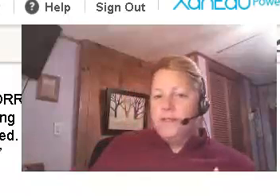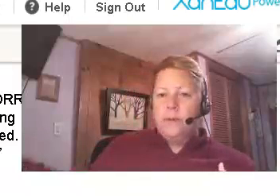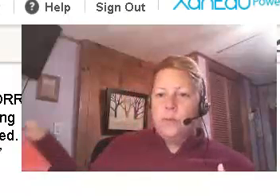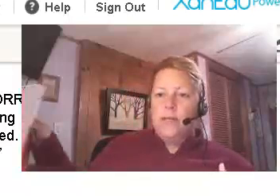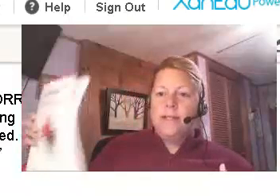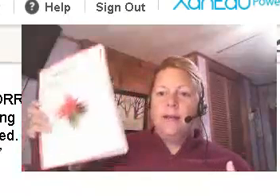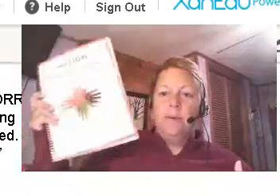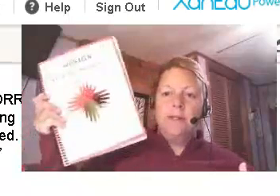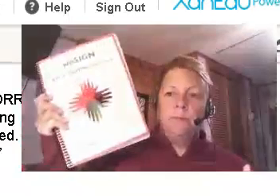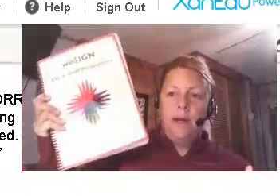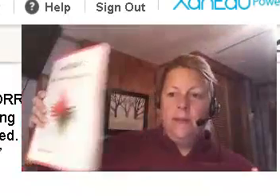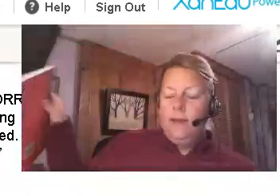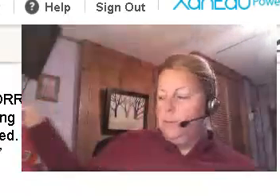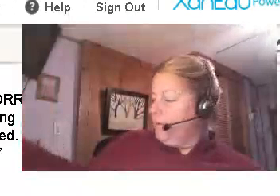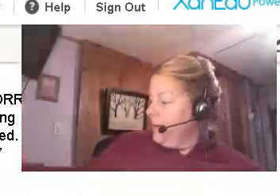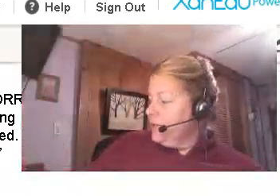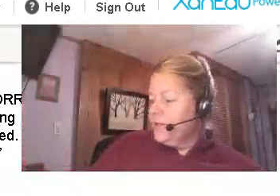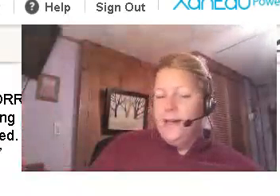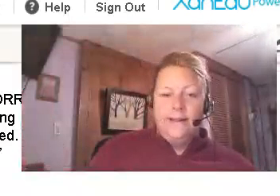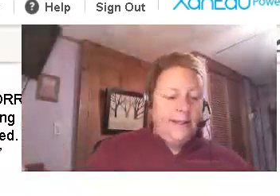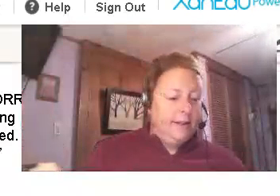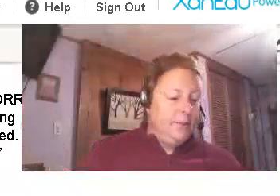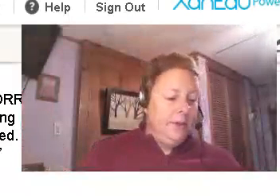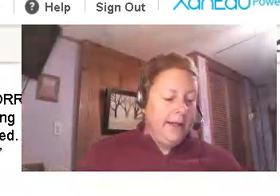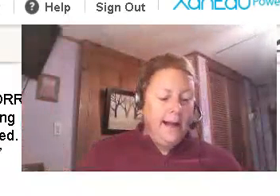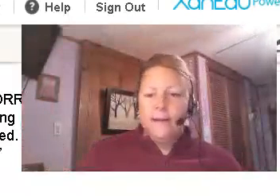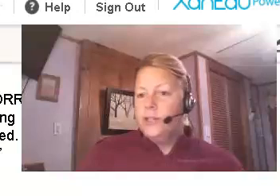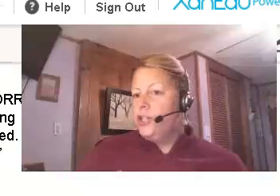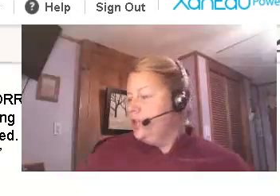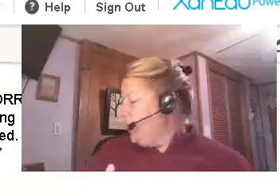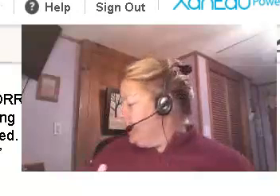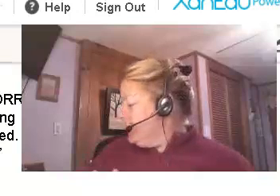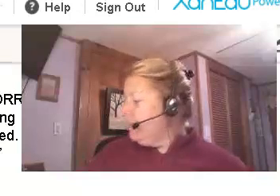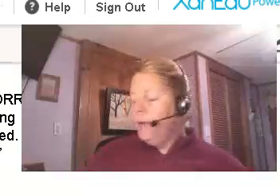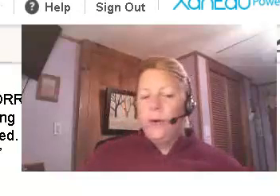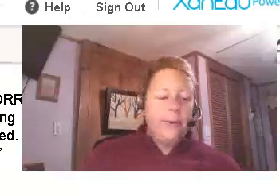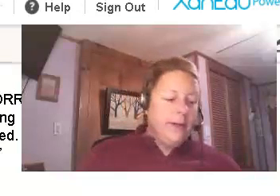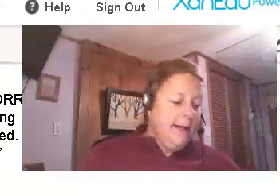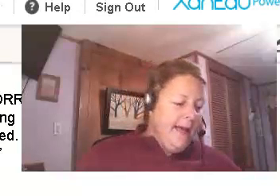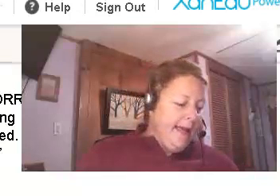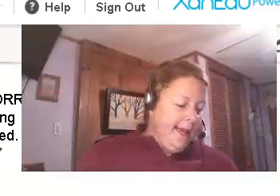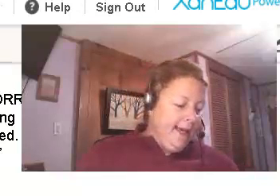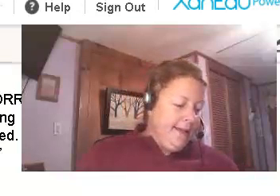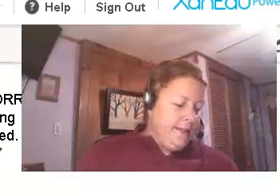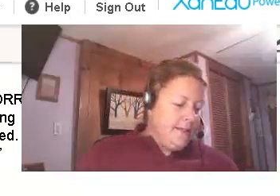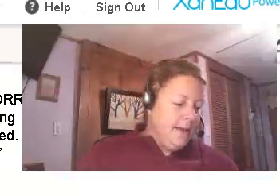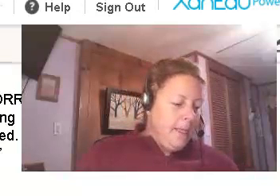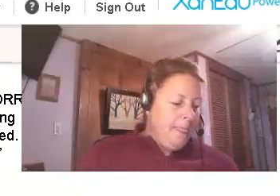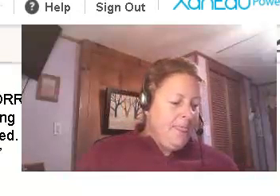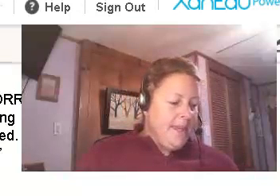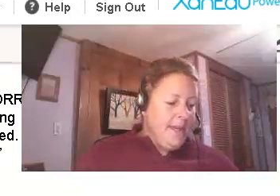want to reference it was We Sign Books by the professors at Onondaga Community College, Jenny Sabo.